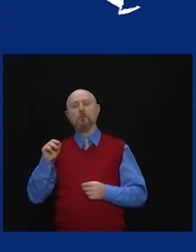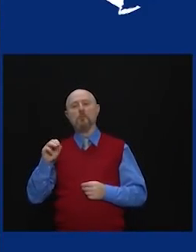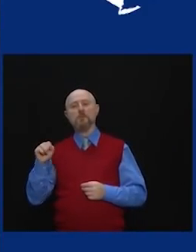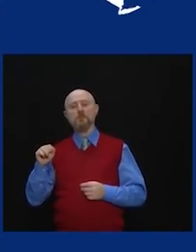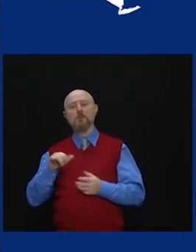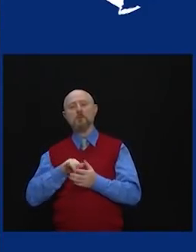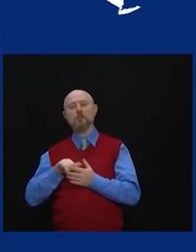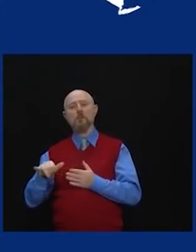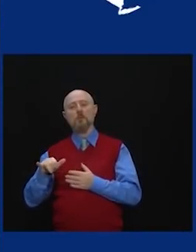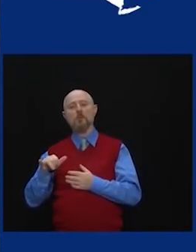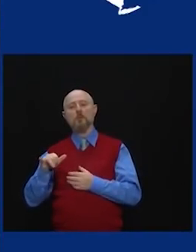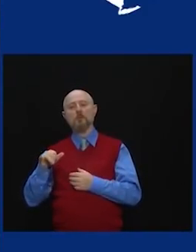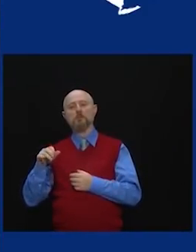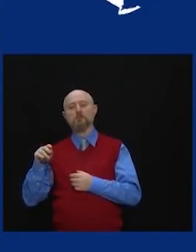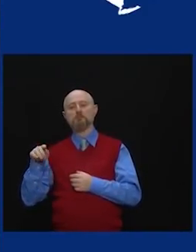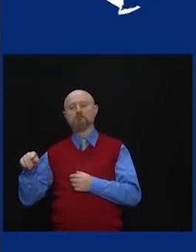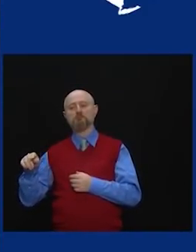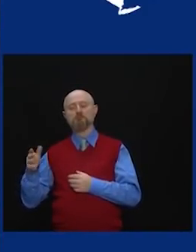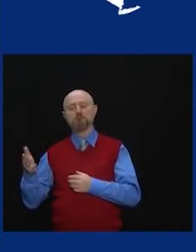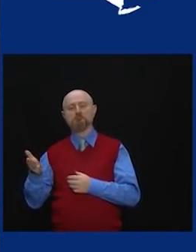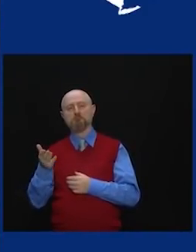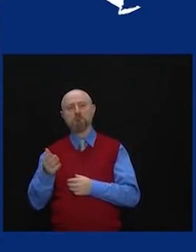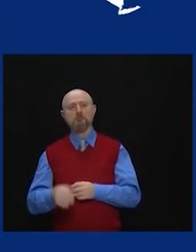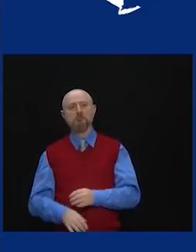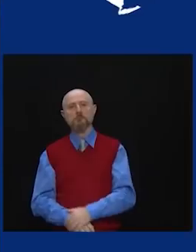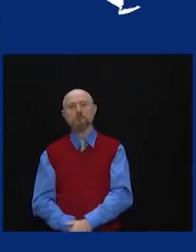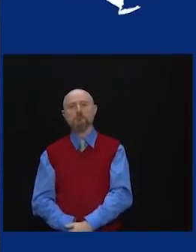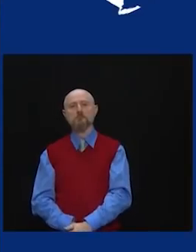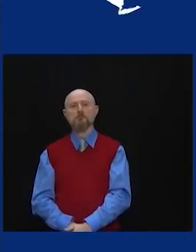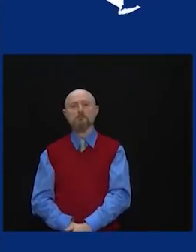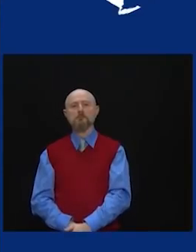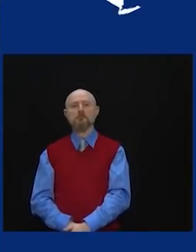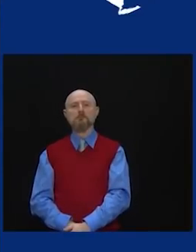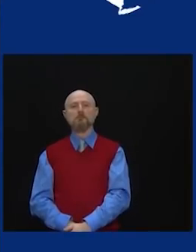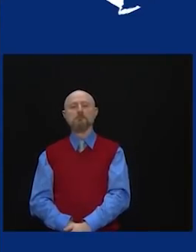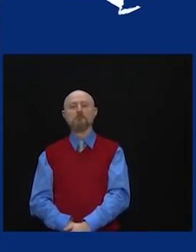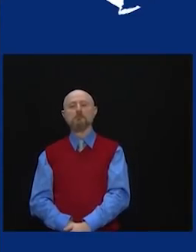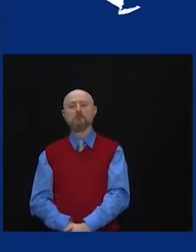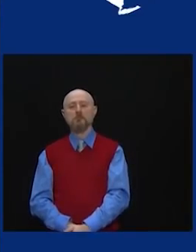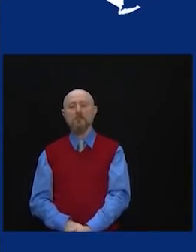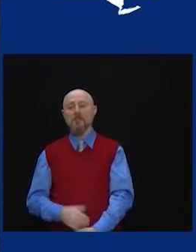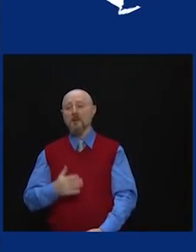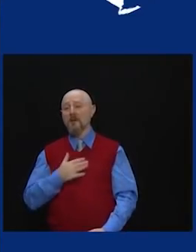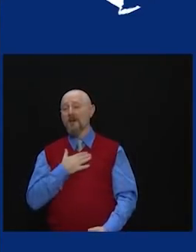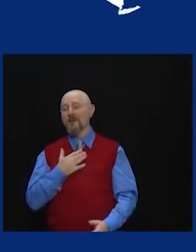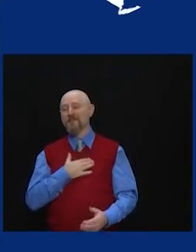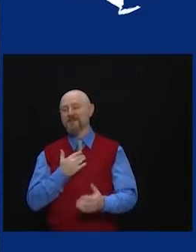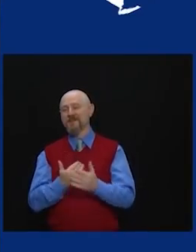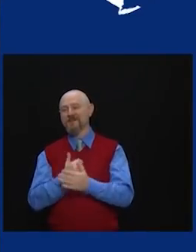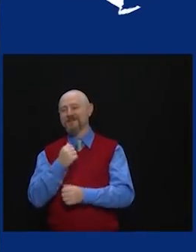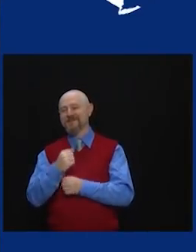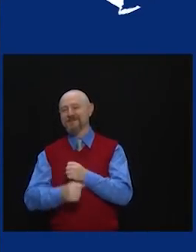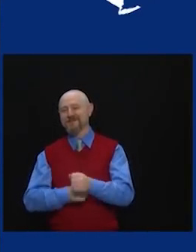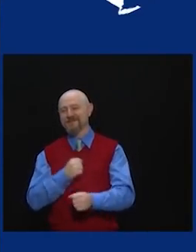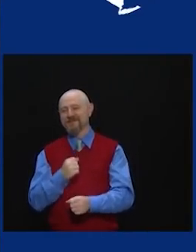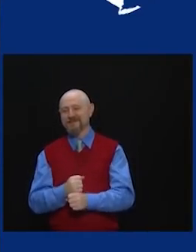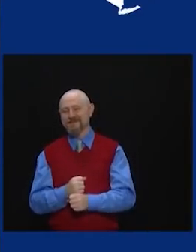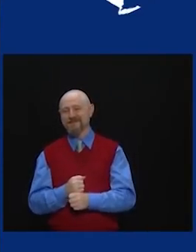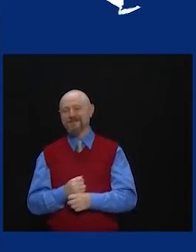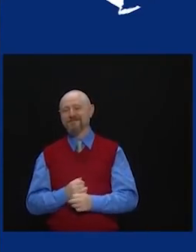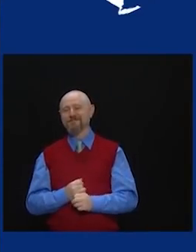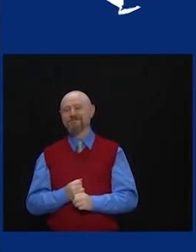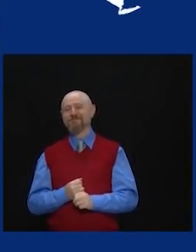Hi, Governor. Thanks for taking the question and Happy New Year. Thank you, Courtney. I just thinking about the whole